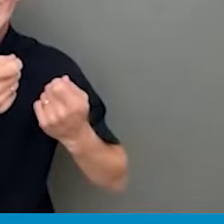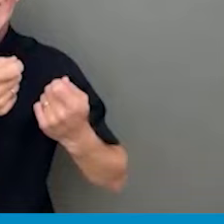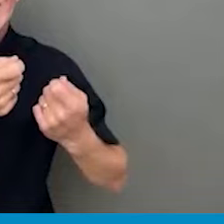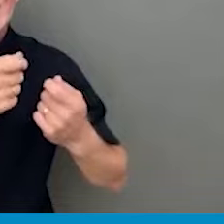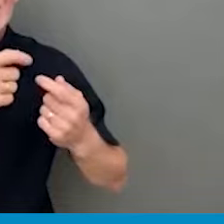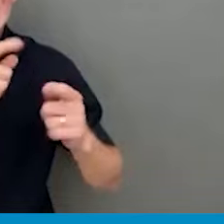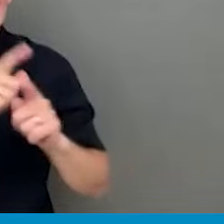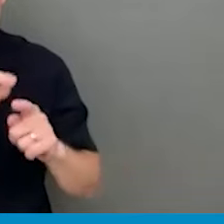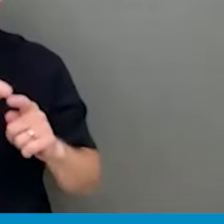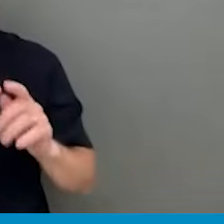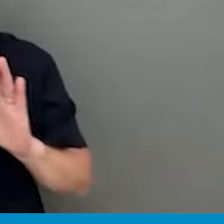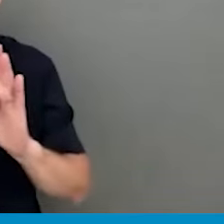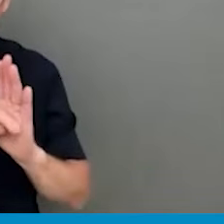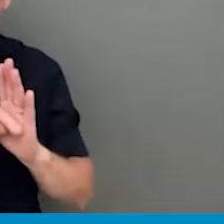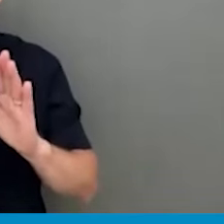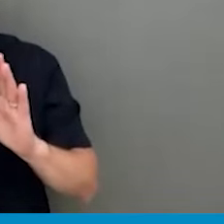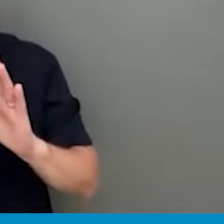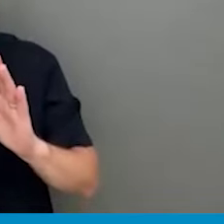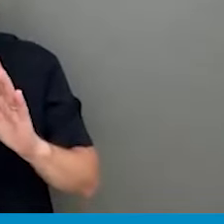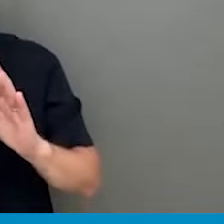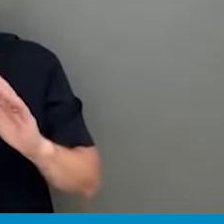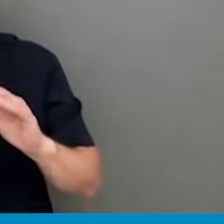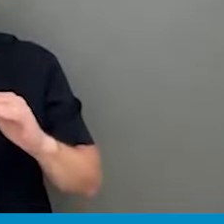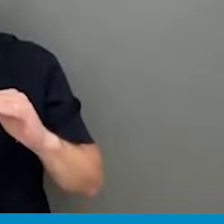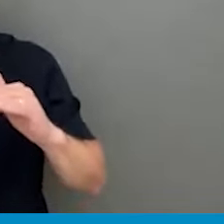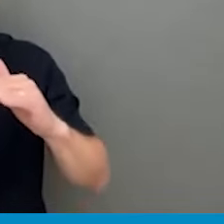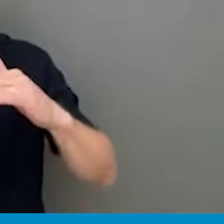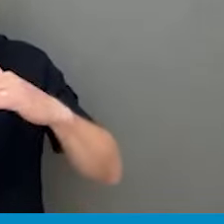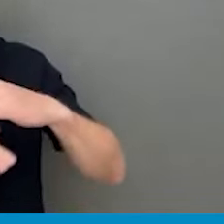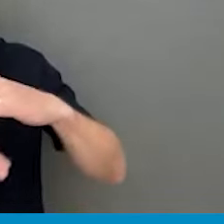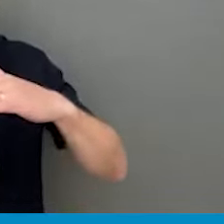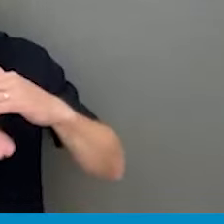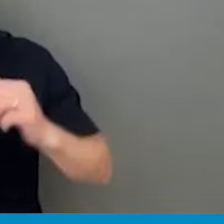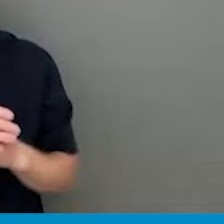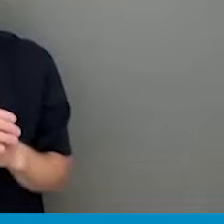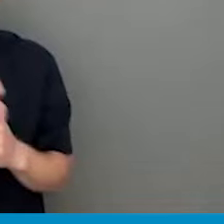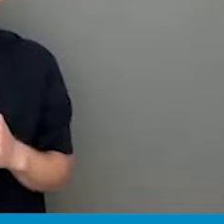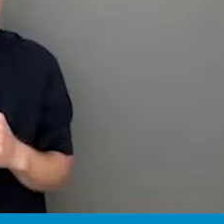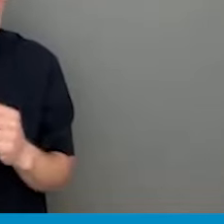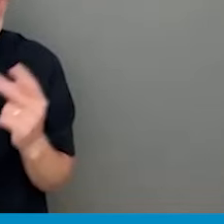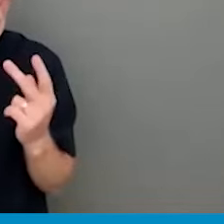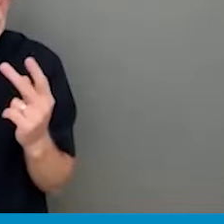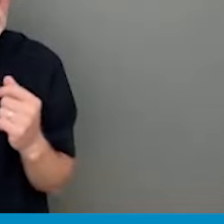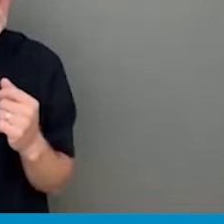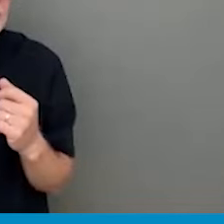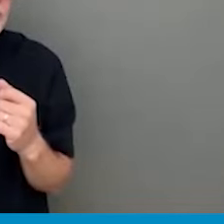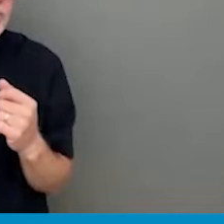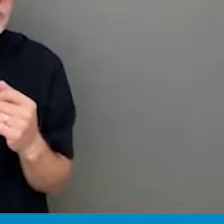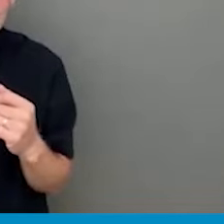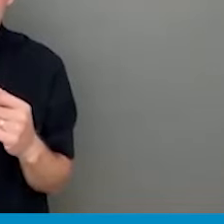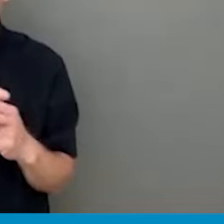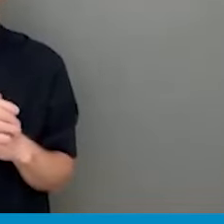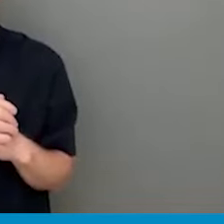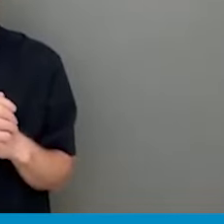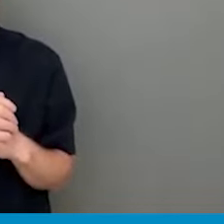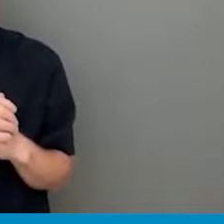really, really important. I don't know, Charles, if you want to add anything on this, the scale of the funds that